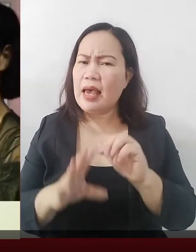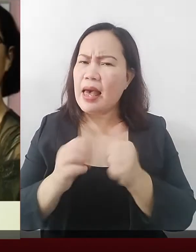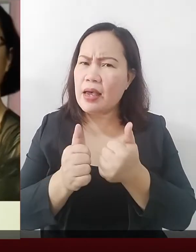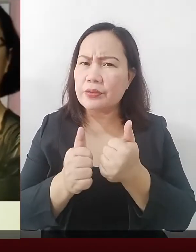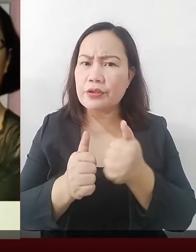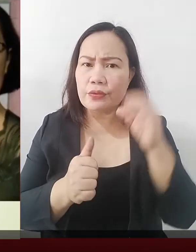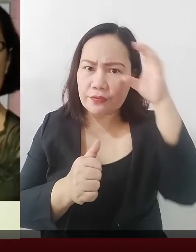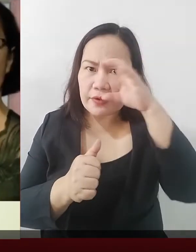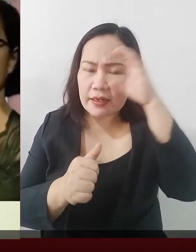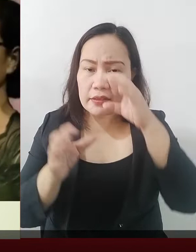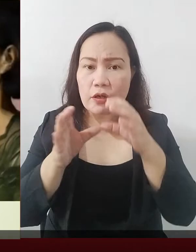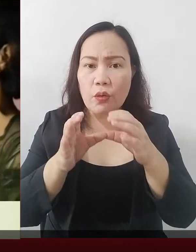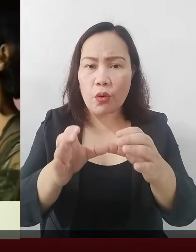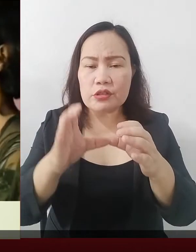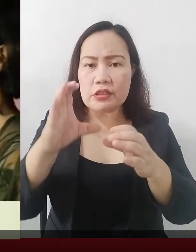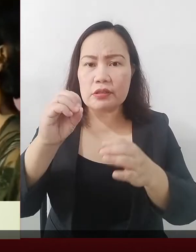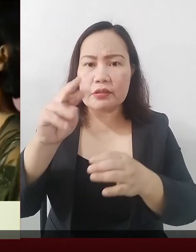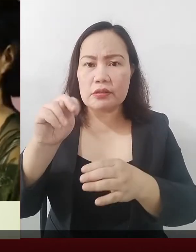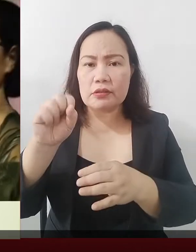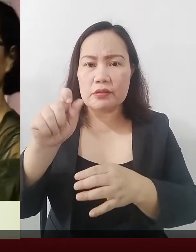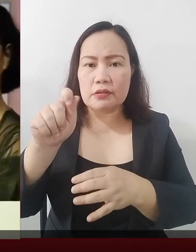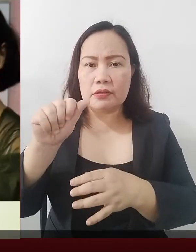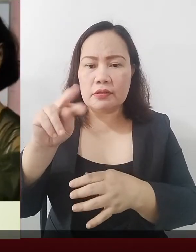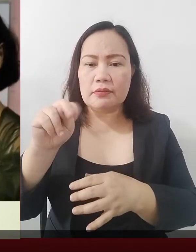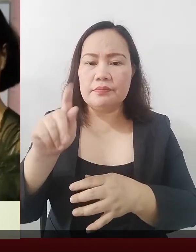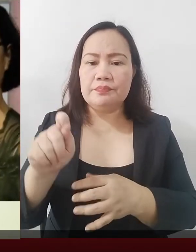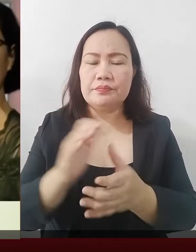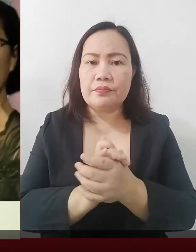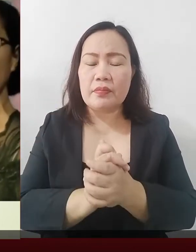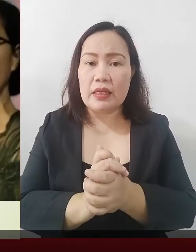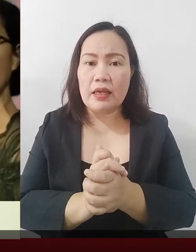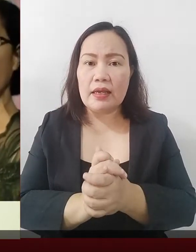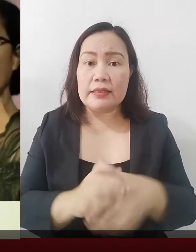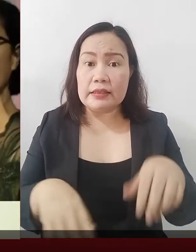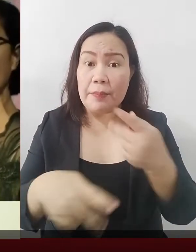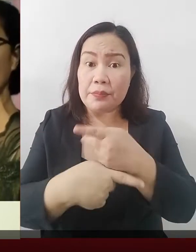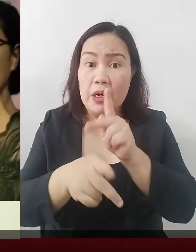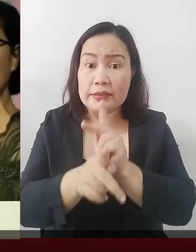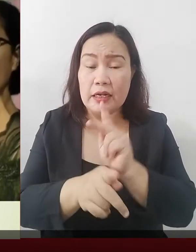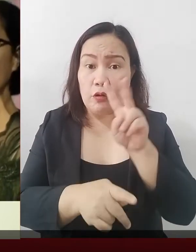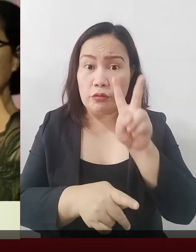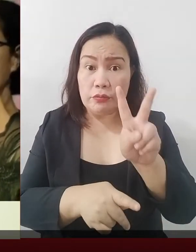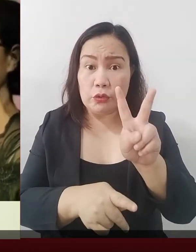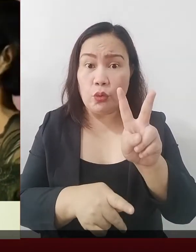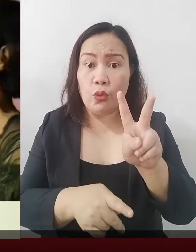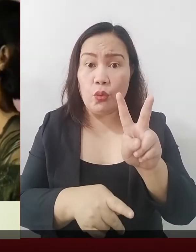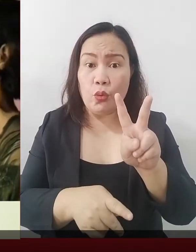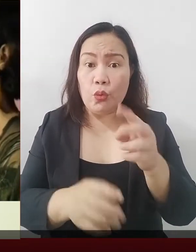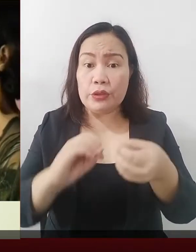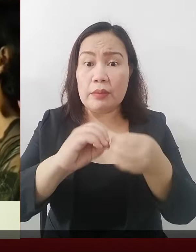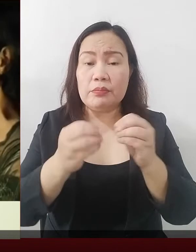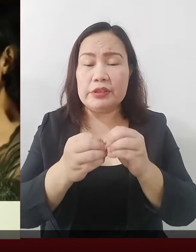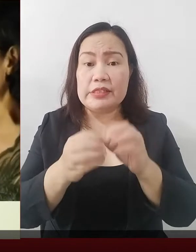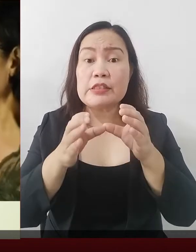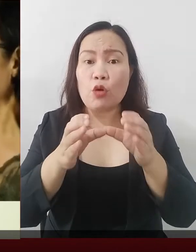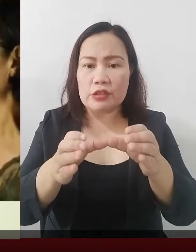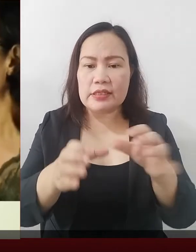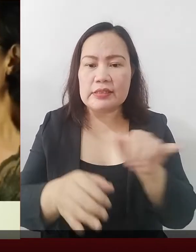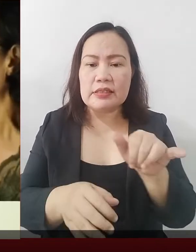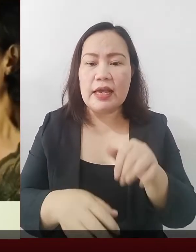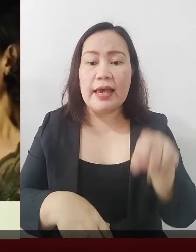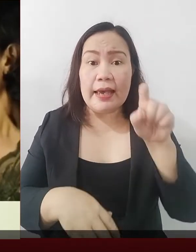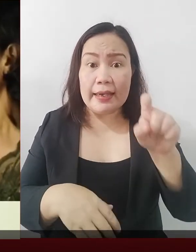do you find the constant? In an inverse variation, the product of two quantities is a constant. So we can